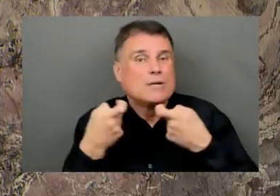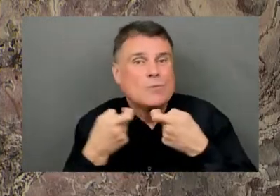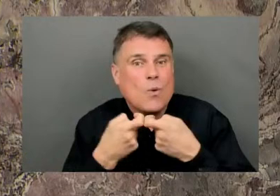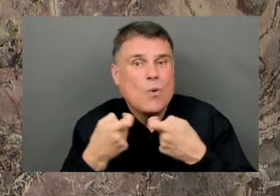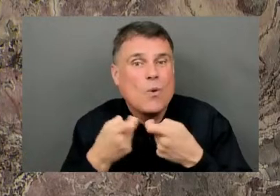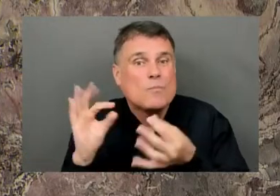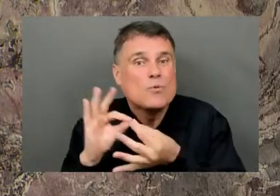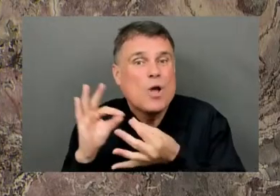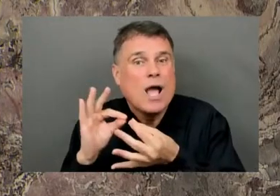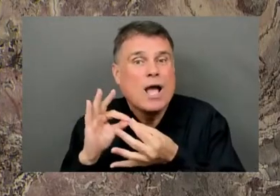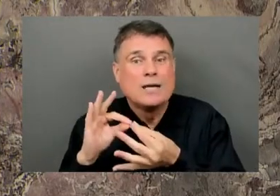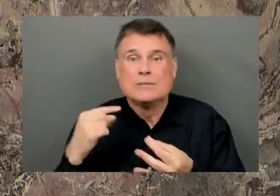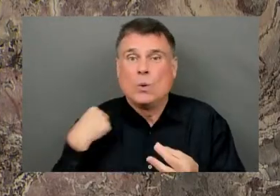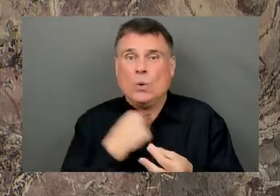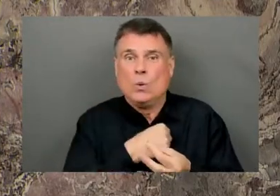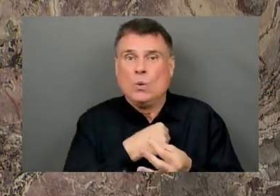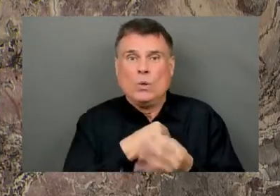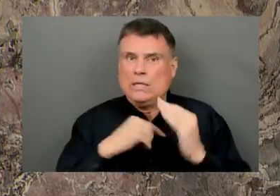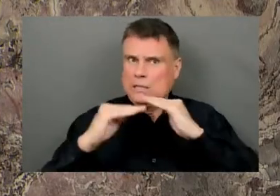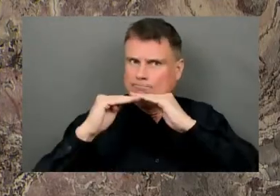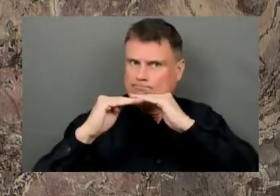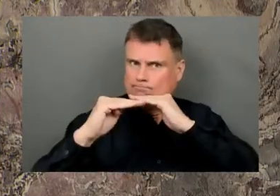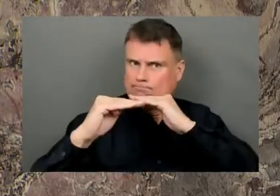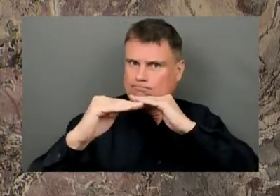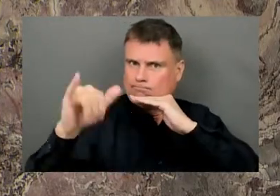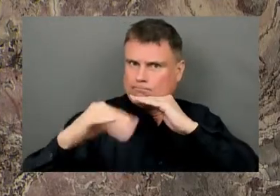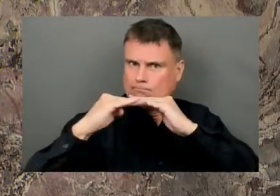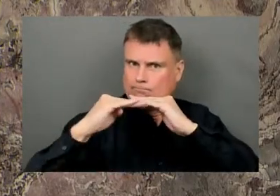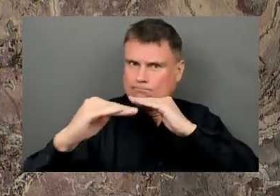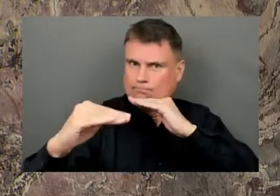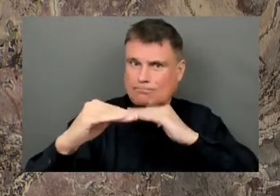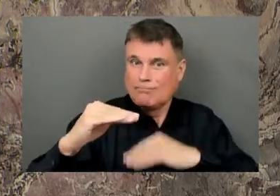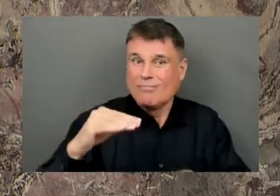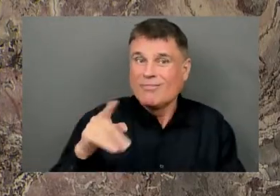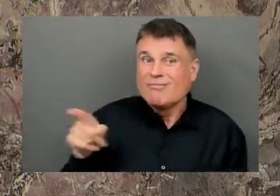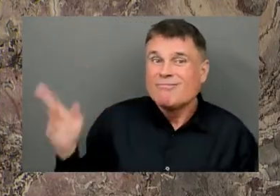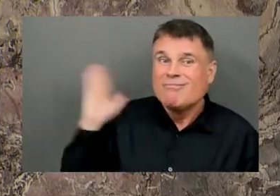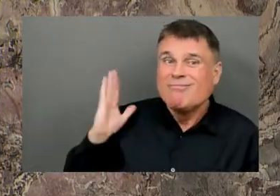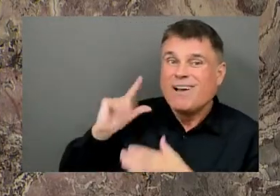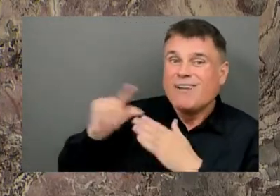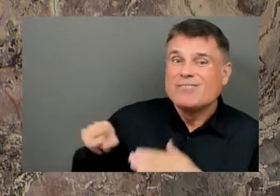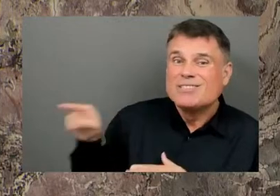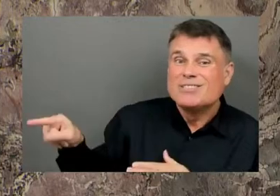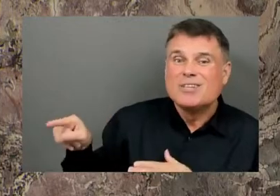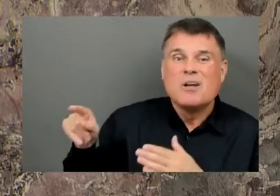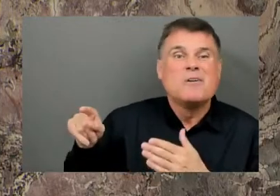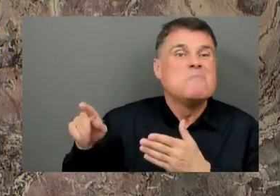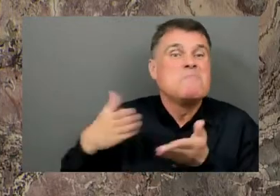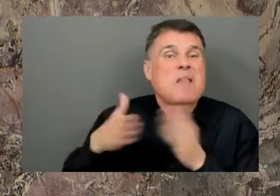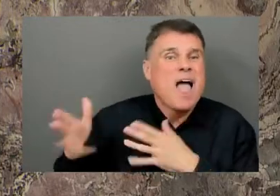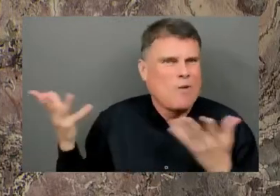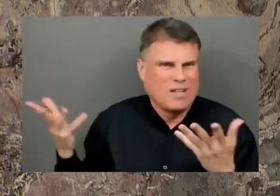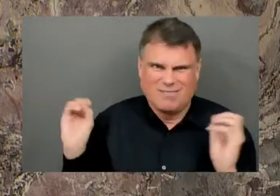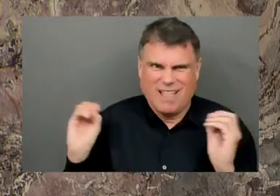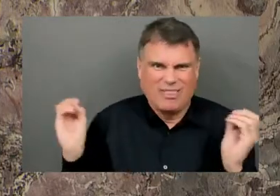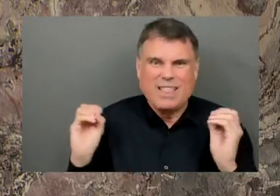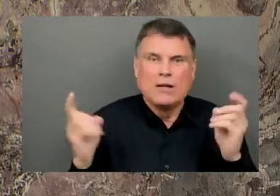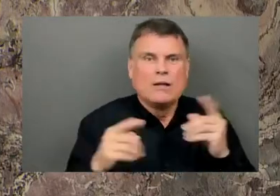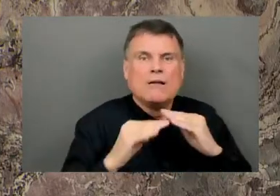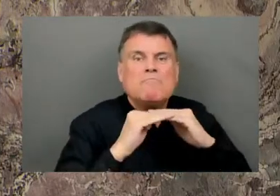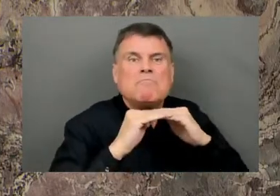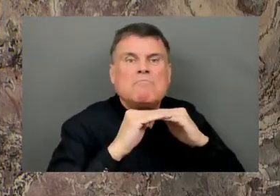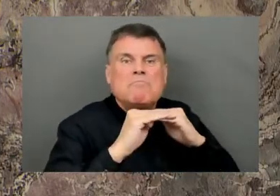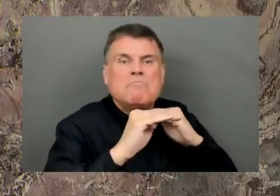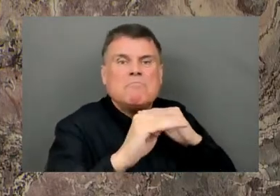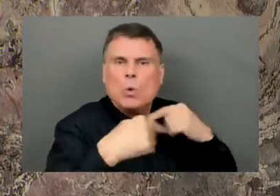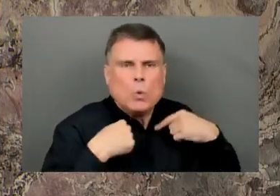when they were in government, which was to drive them members. Through the roof, we've paid attention to the needs of people.